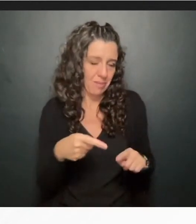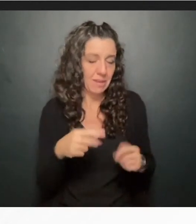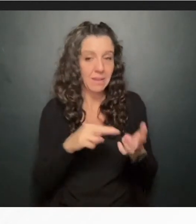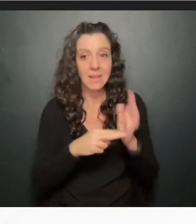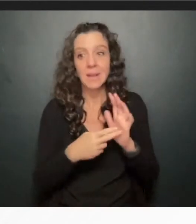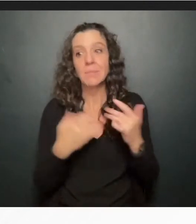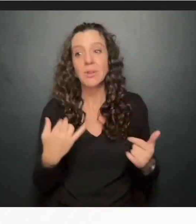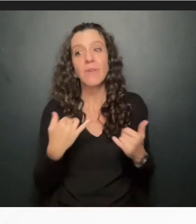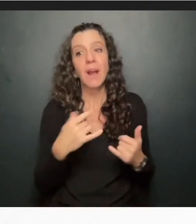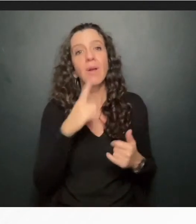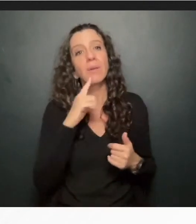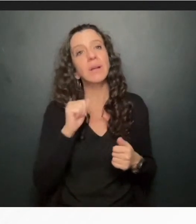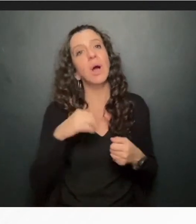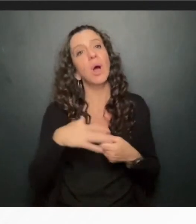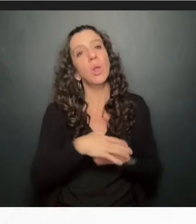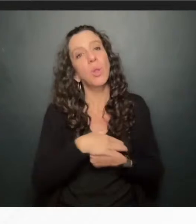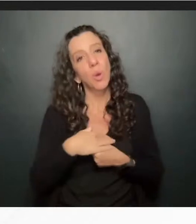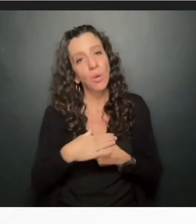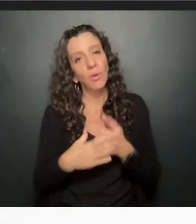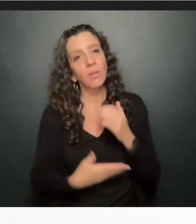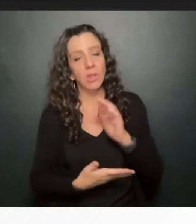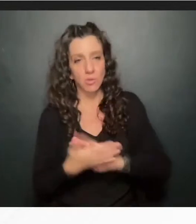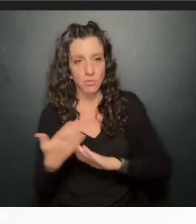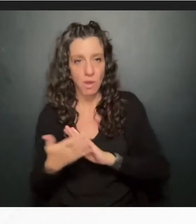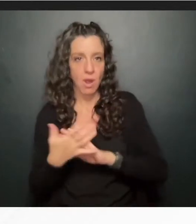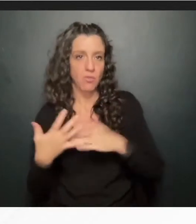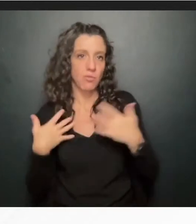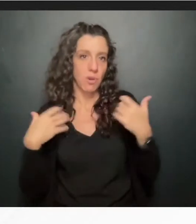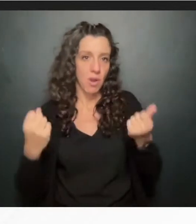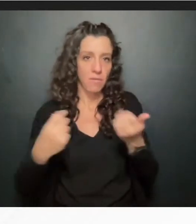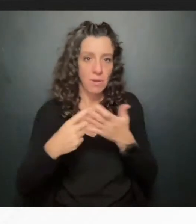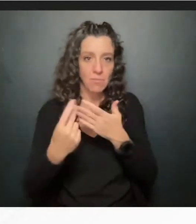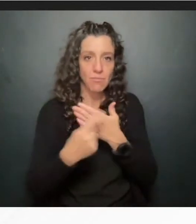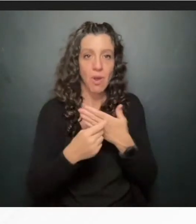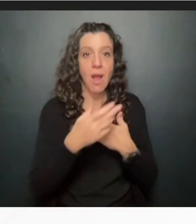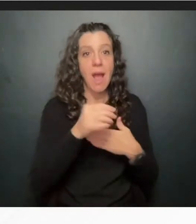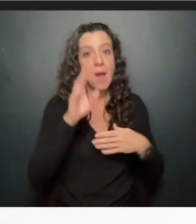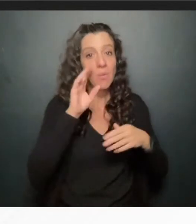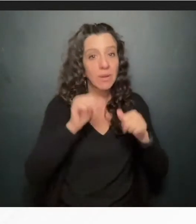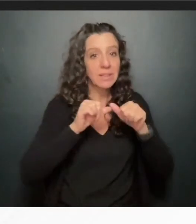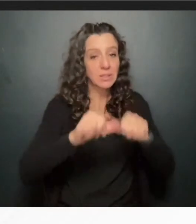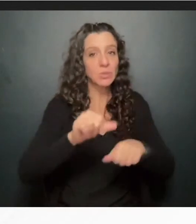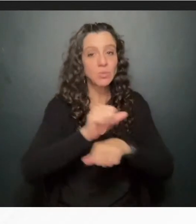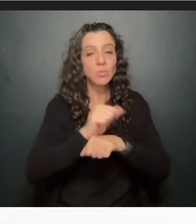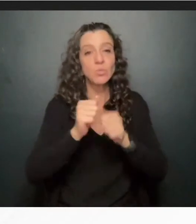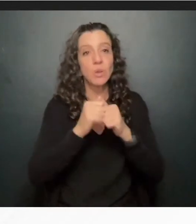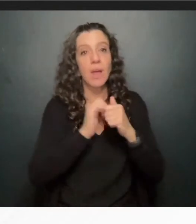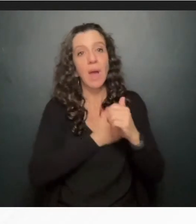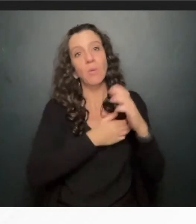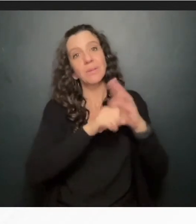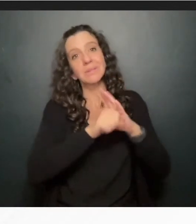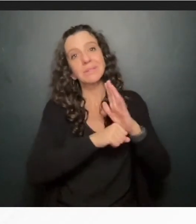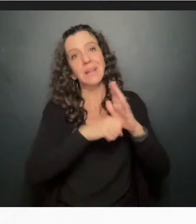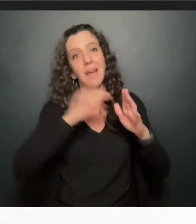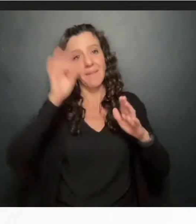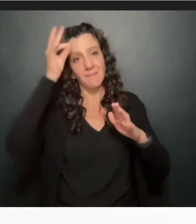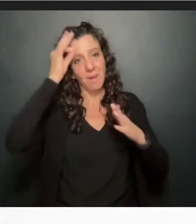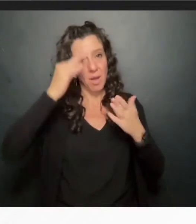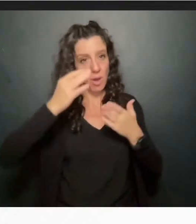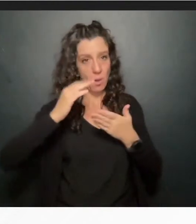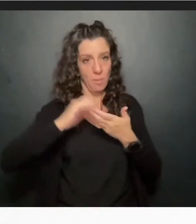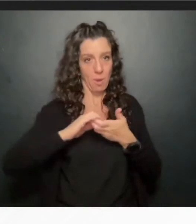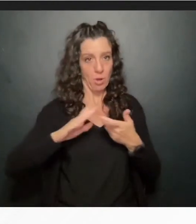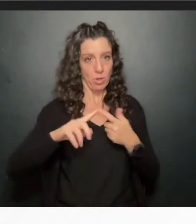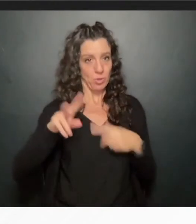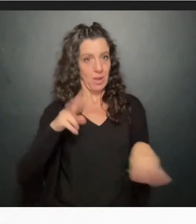locally run recovery program, and we'll continue to work with our state and federal partners to assess damages and try and